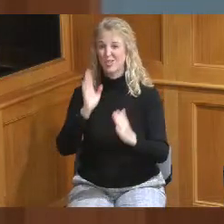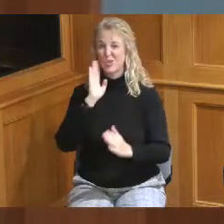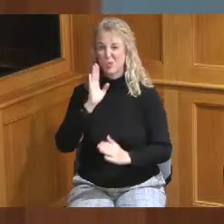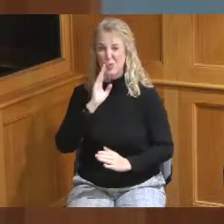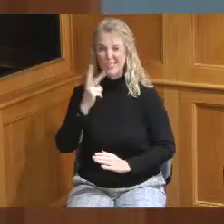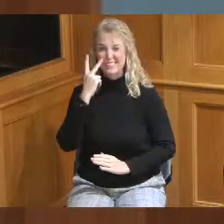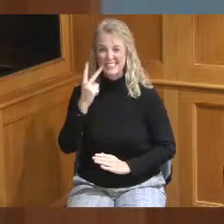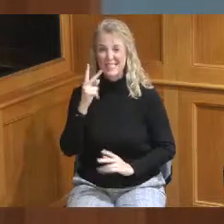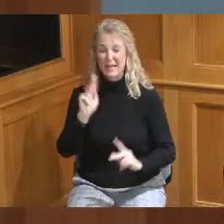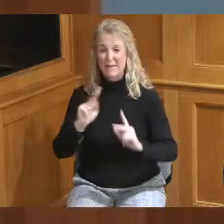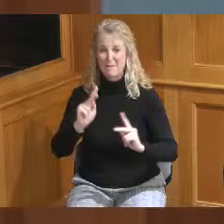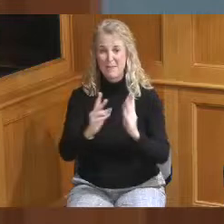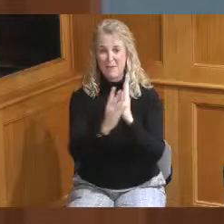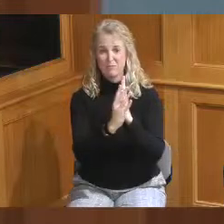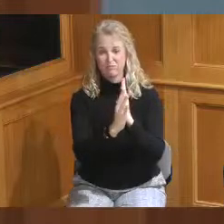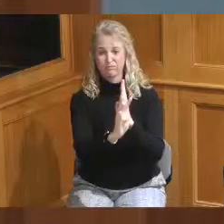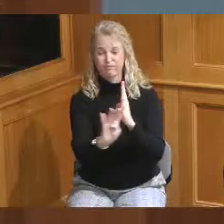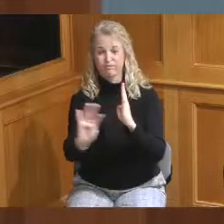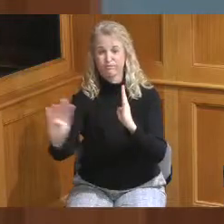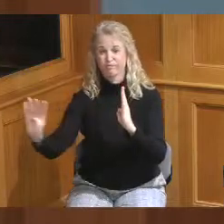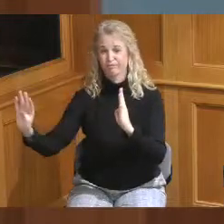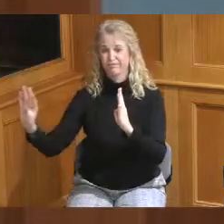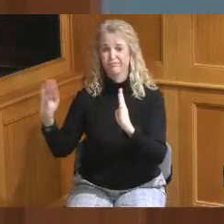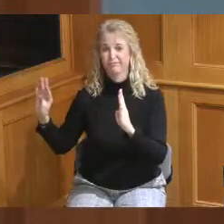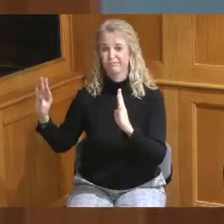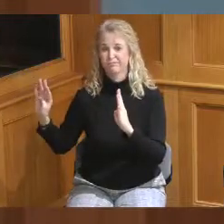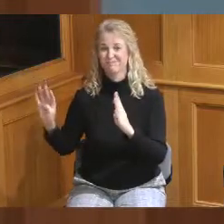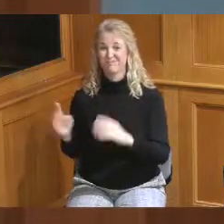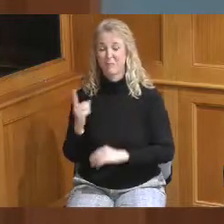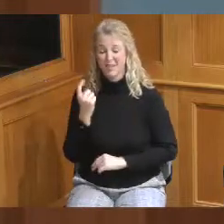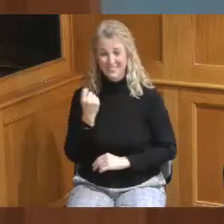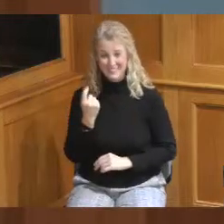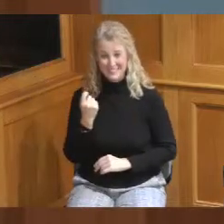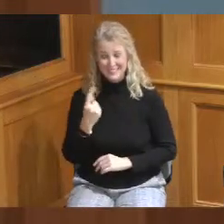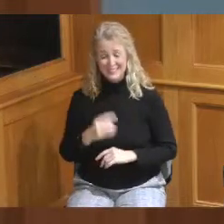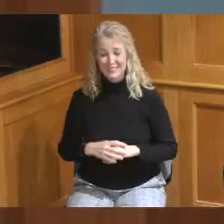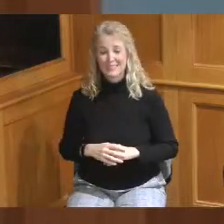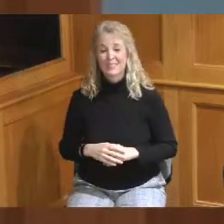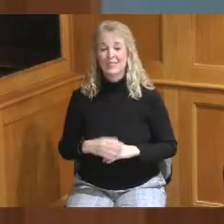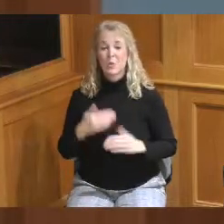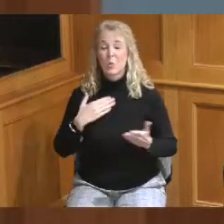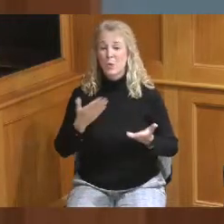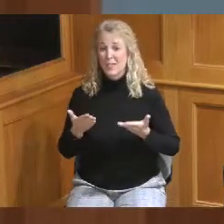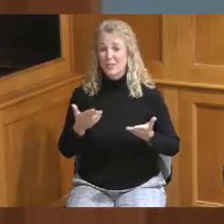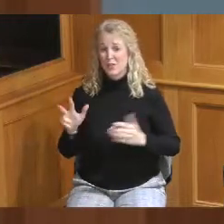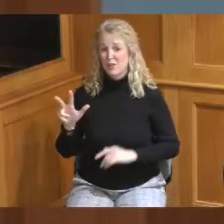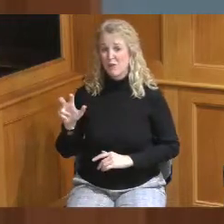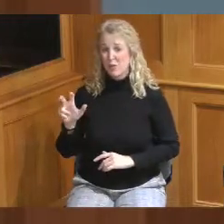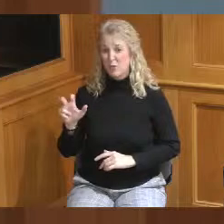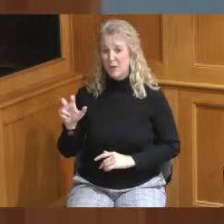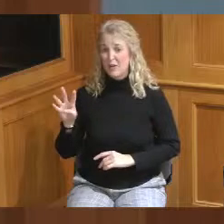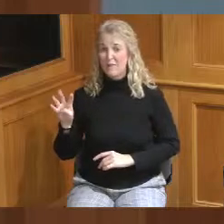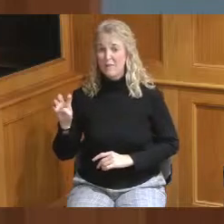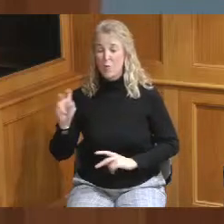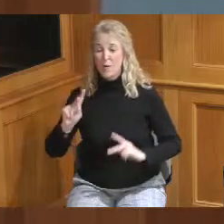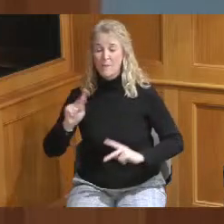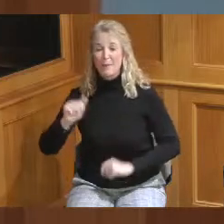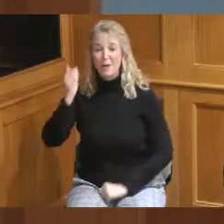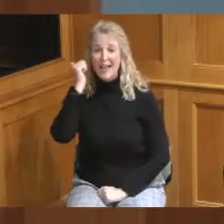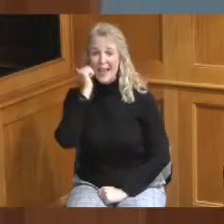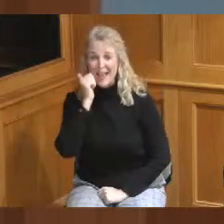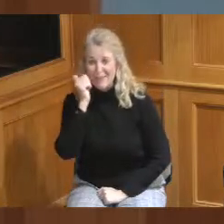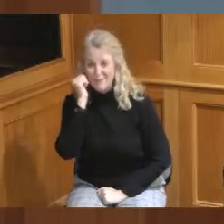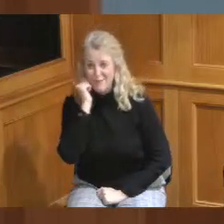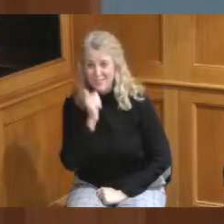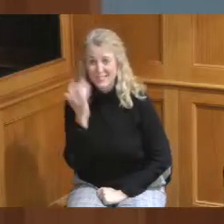around the building because people are waiting on their holiday food. But in addition to that, we serve almost 300, 400 people a day because they